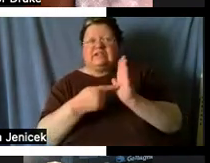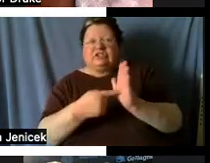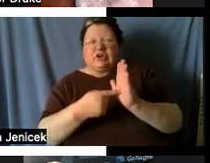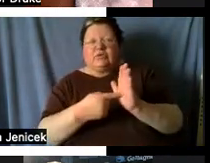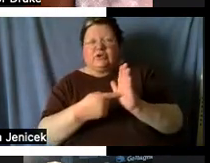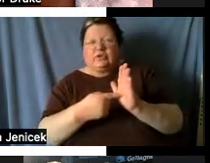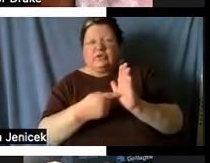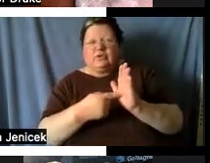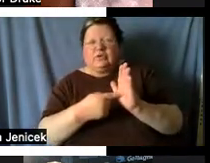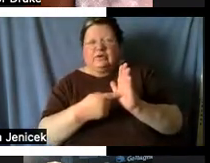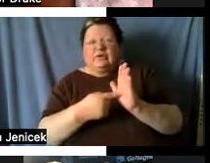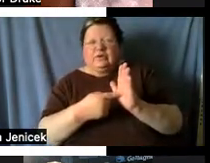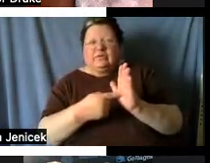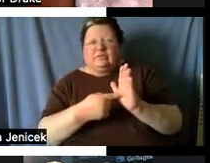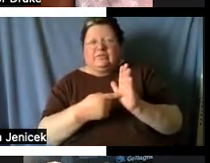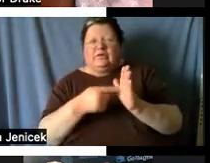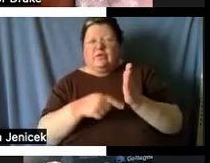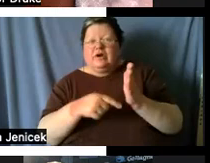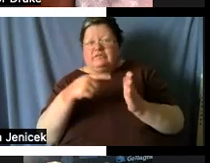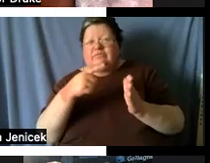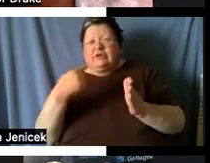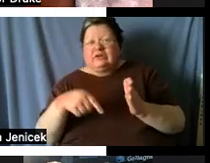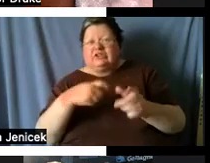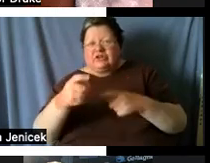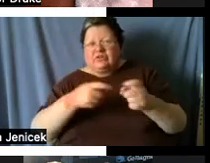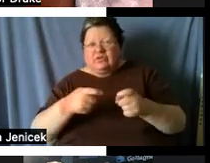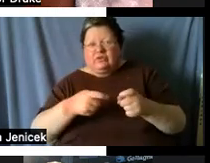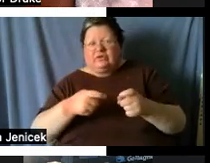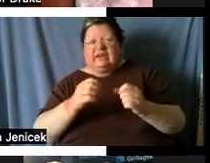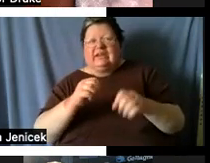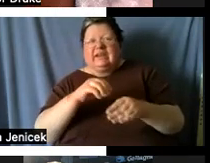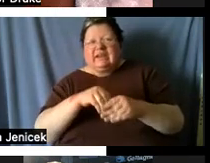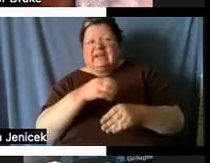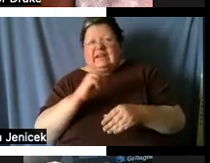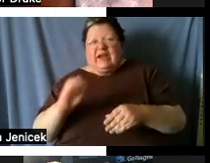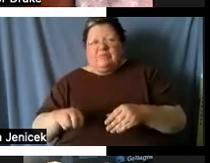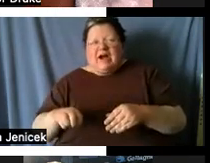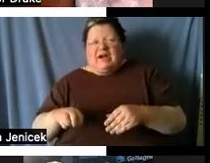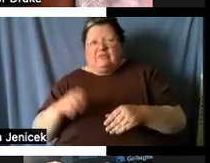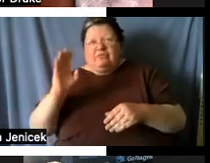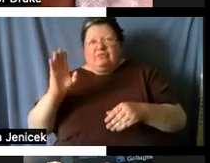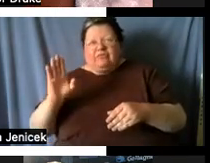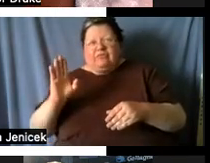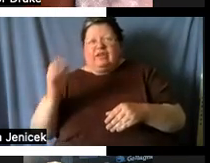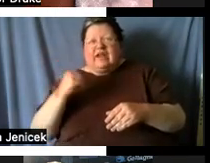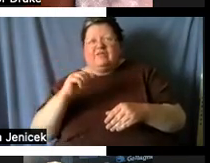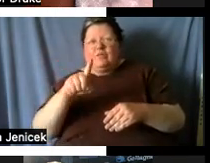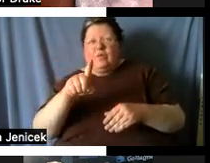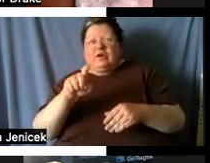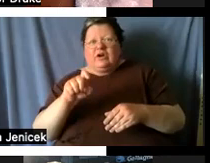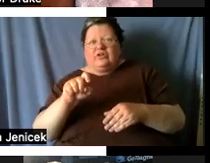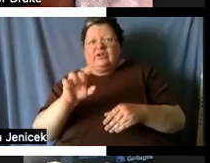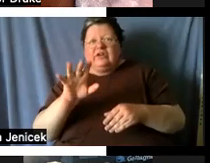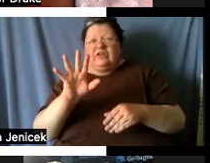was controlled in the Russian Empire. And at that time, the empire had 125